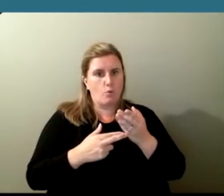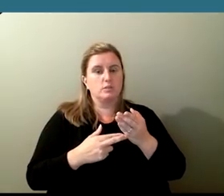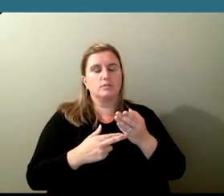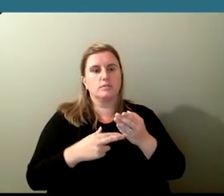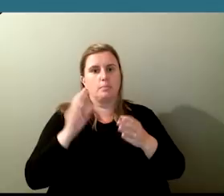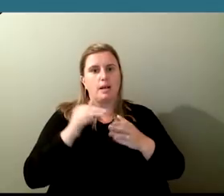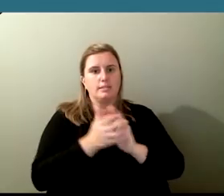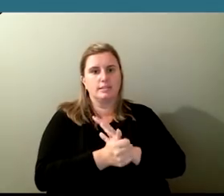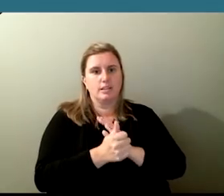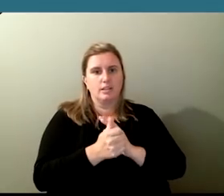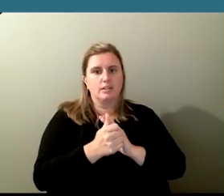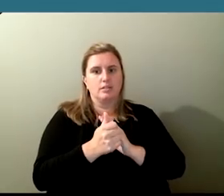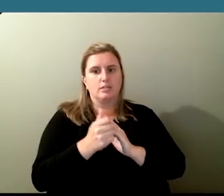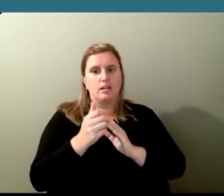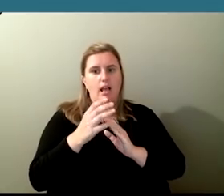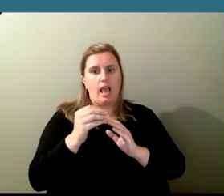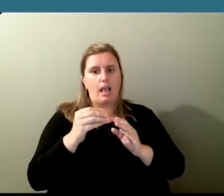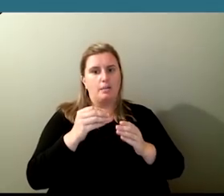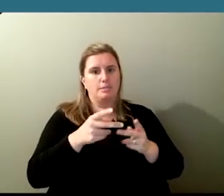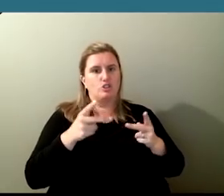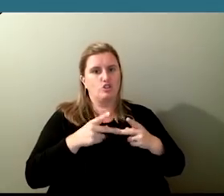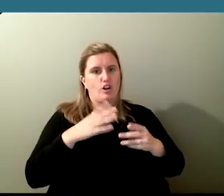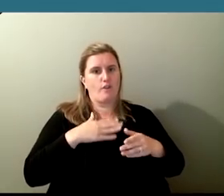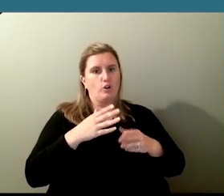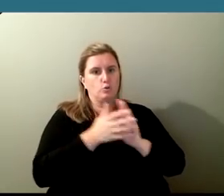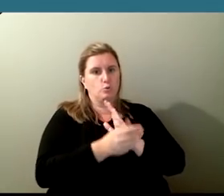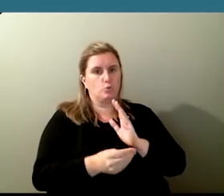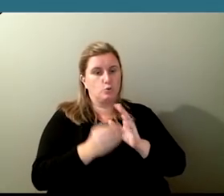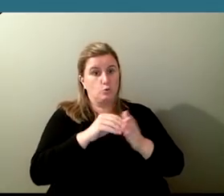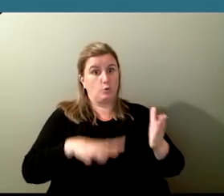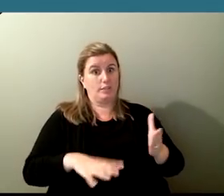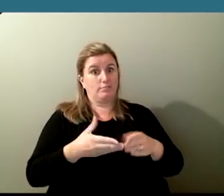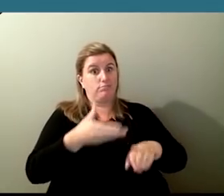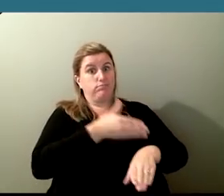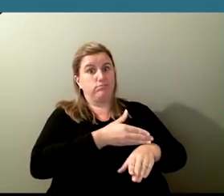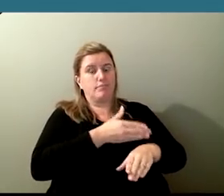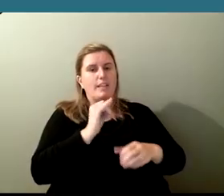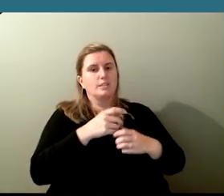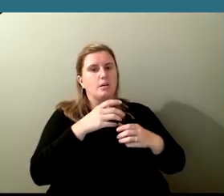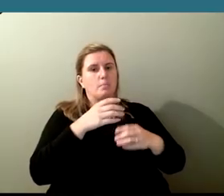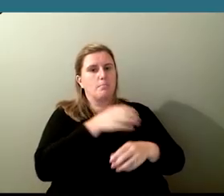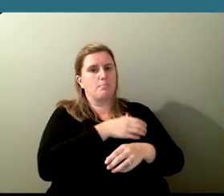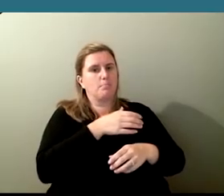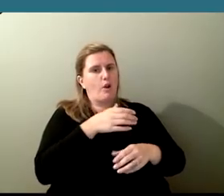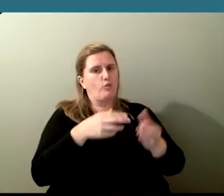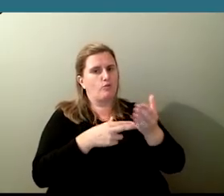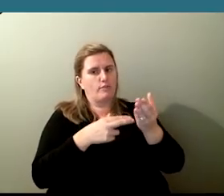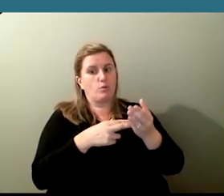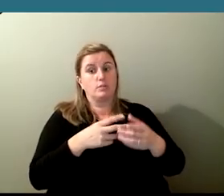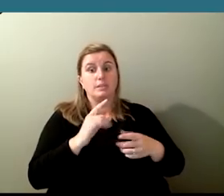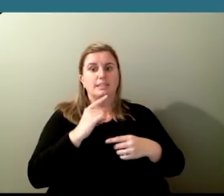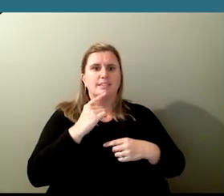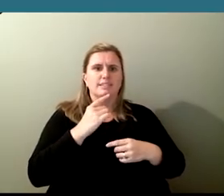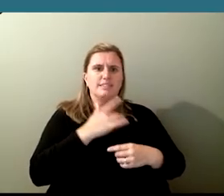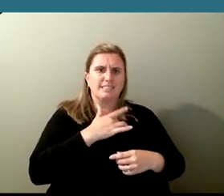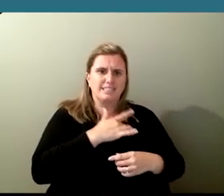skill acquisition of our students. That could actually even be a more powerful reinforcer. Be sincere and objective. Make your feedback